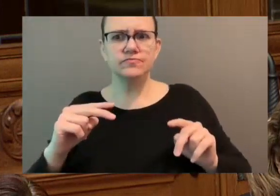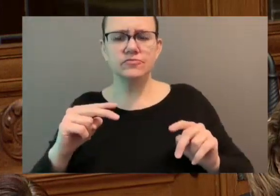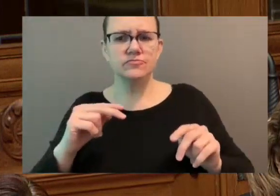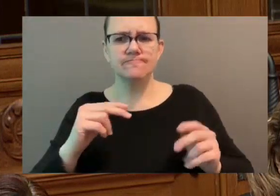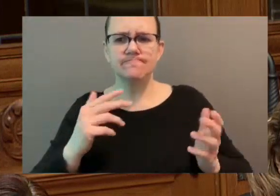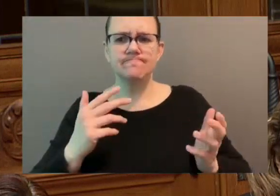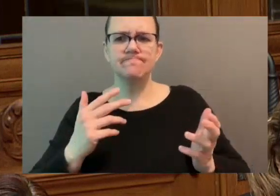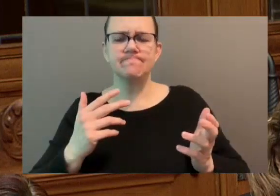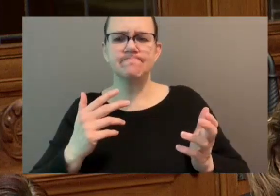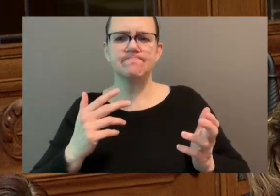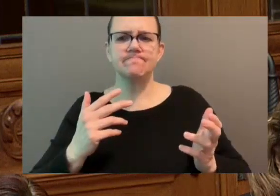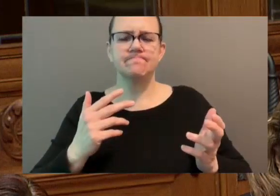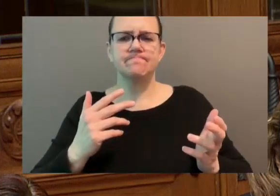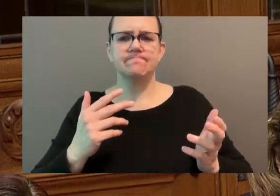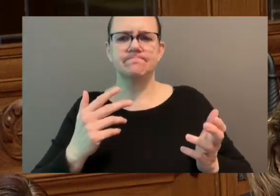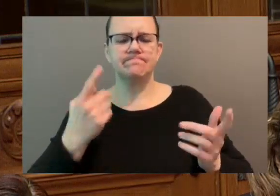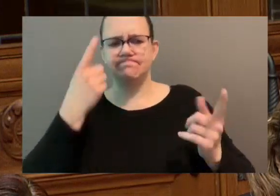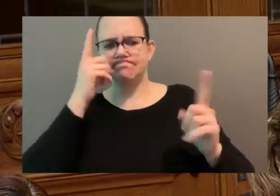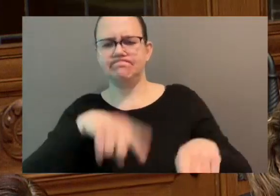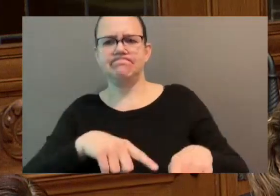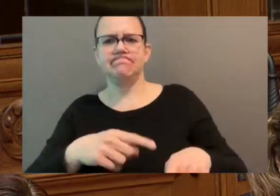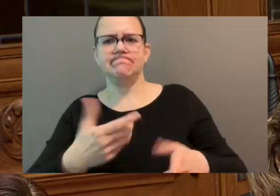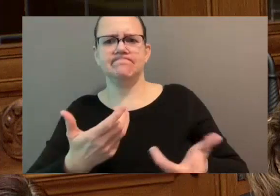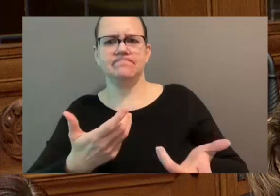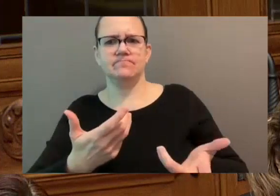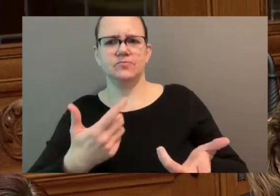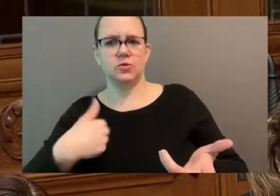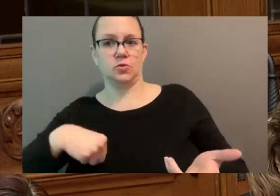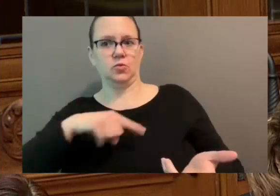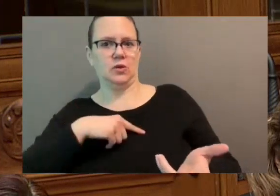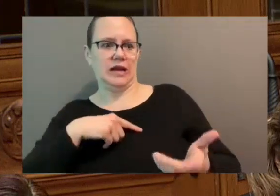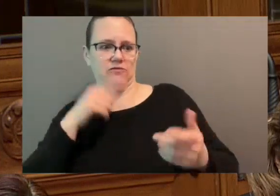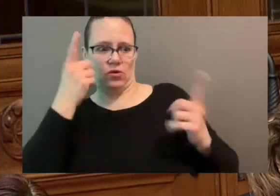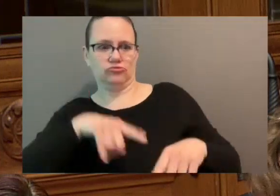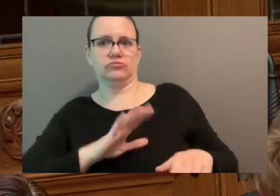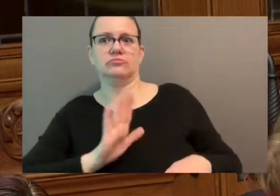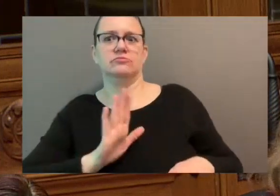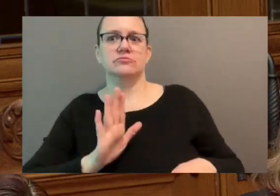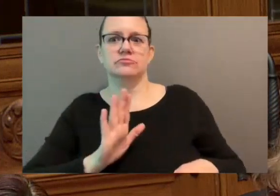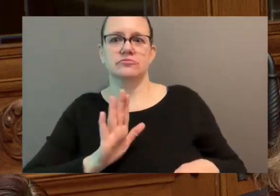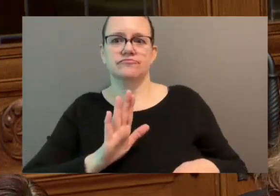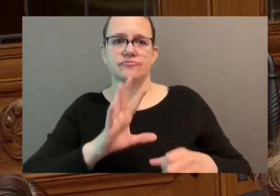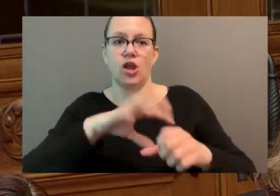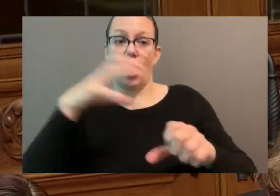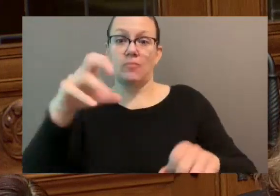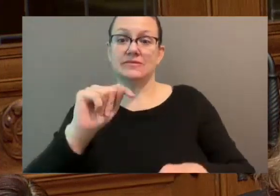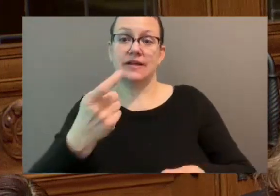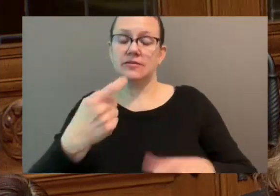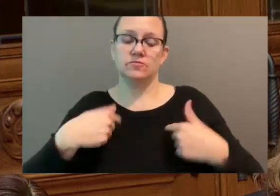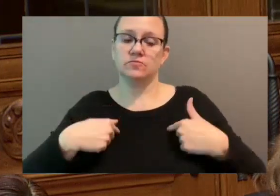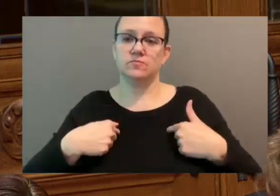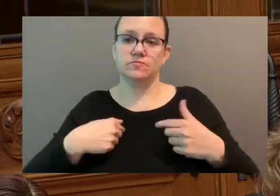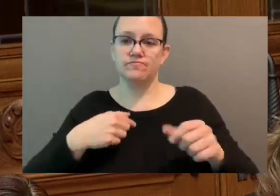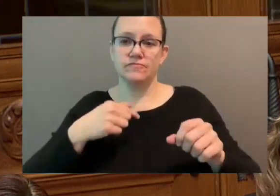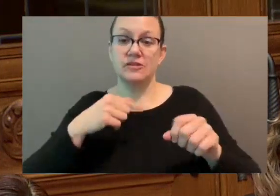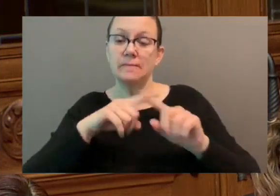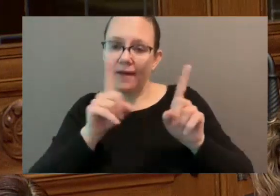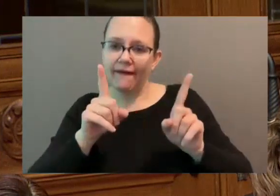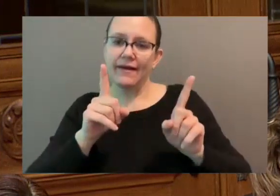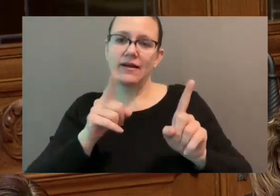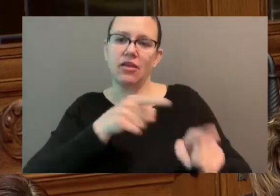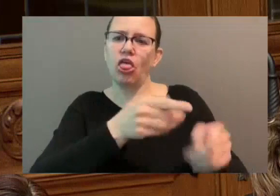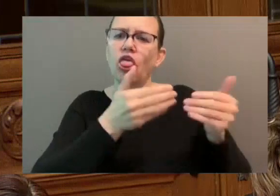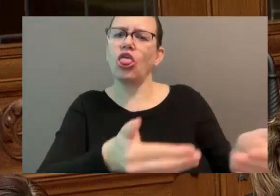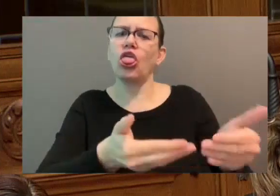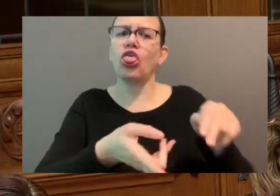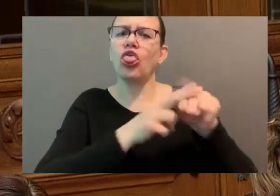20 cents out of every single litre, is it really too much to ask that their